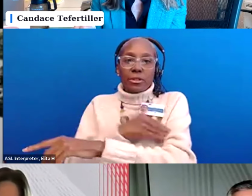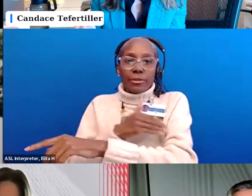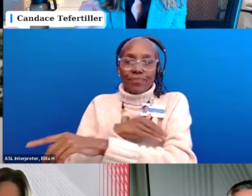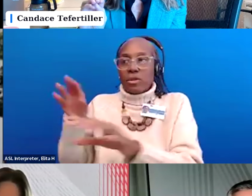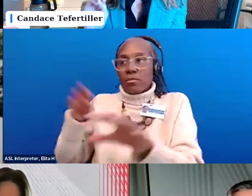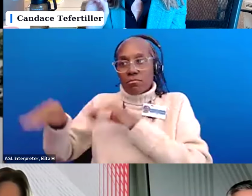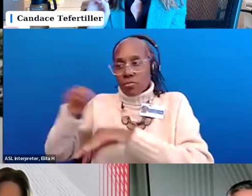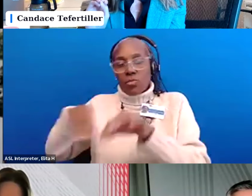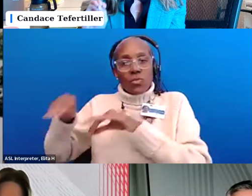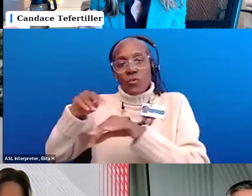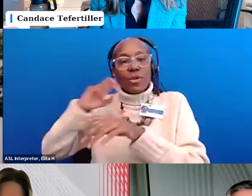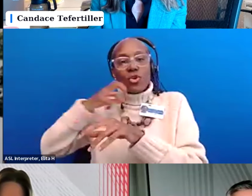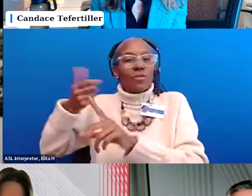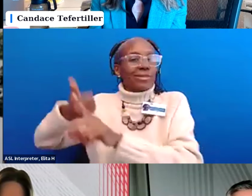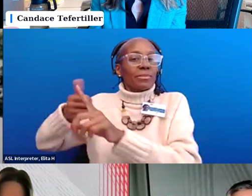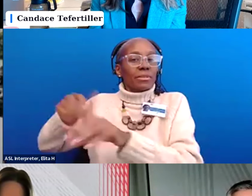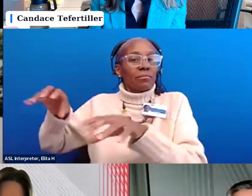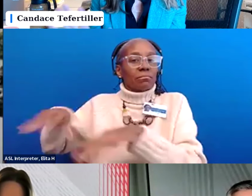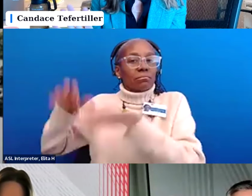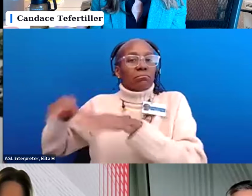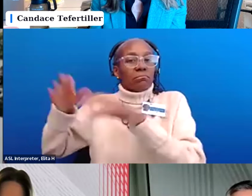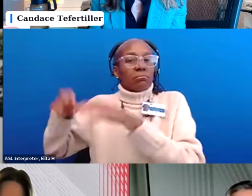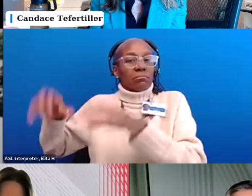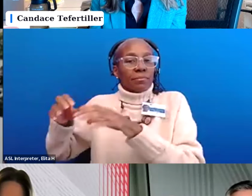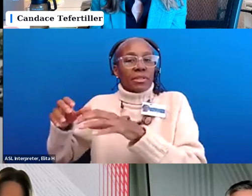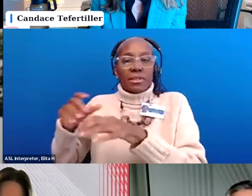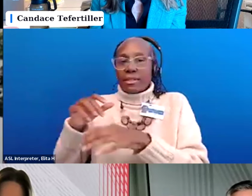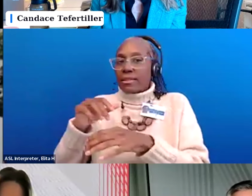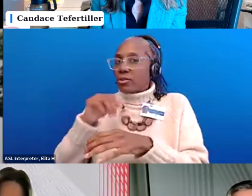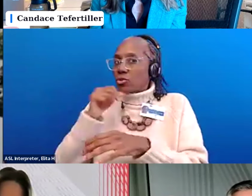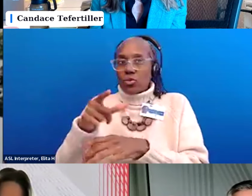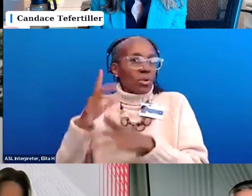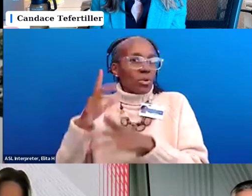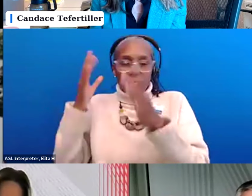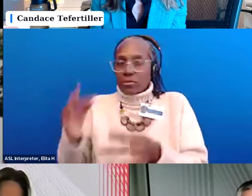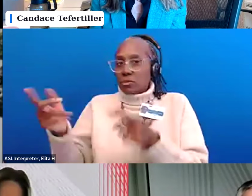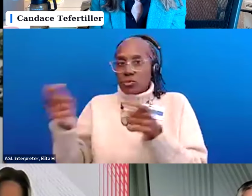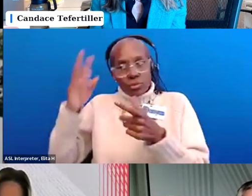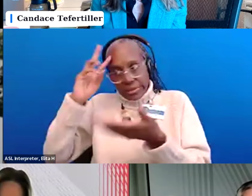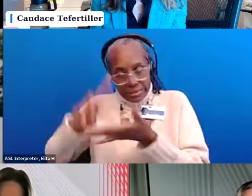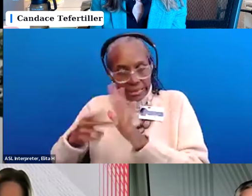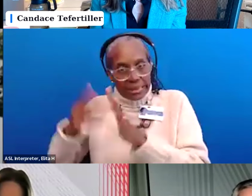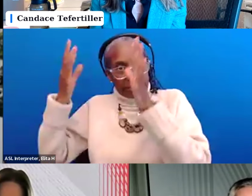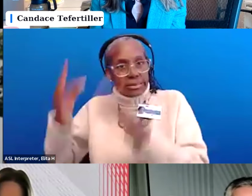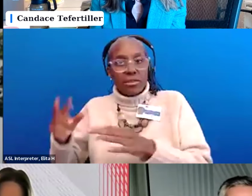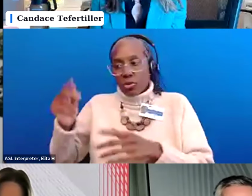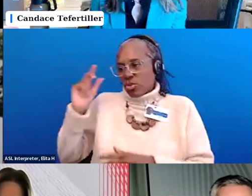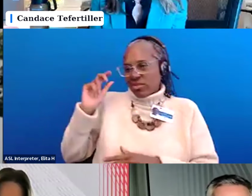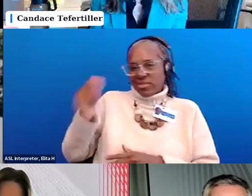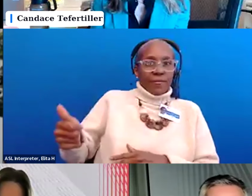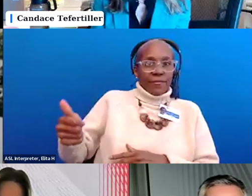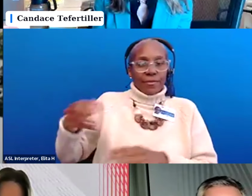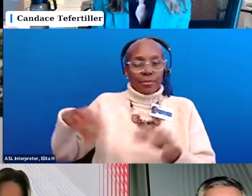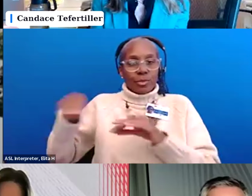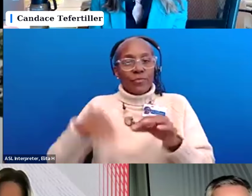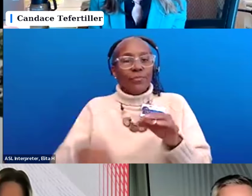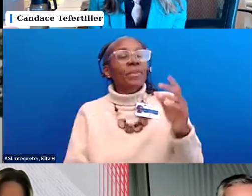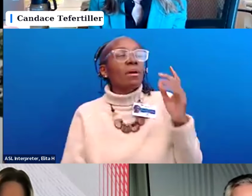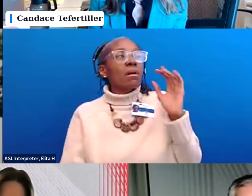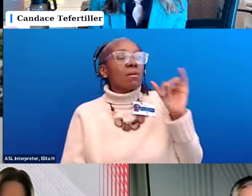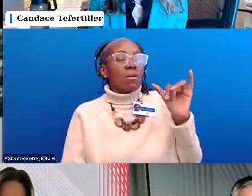motor nerves so that they produce a movement that is not under voluntary intent. Thanks, Candy. That's